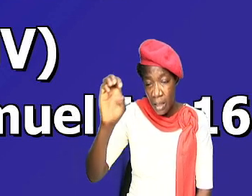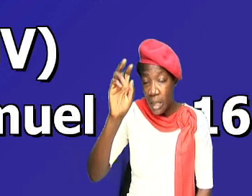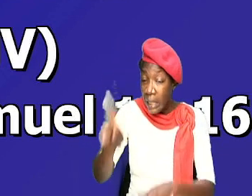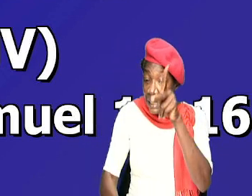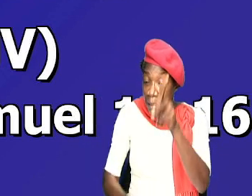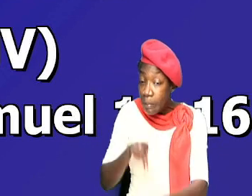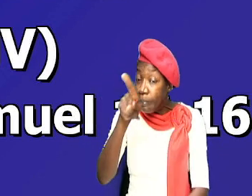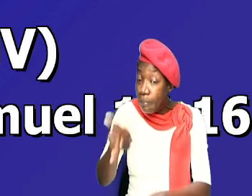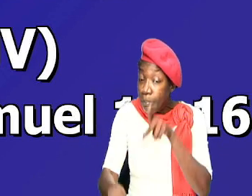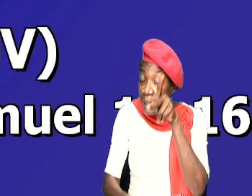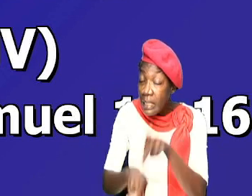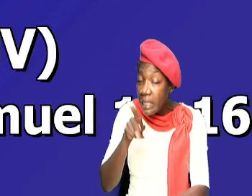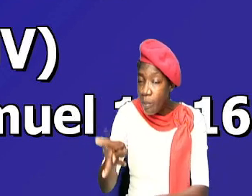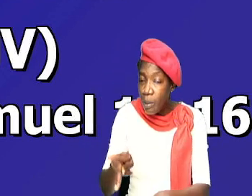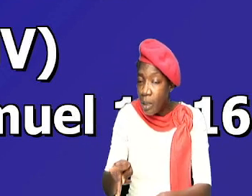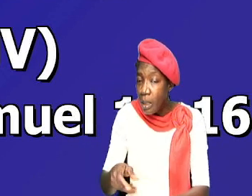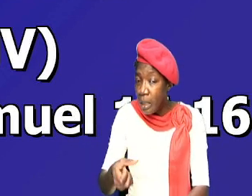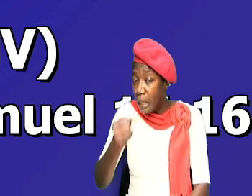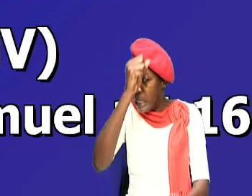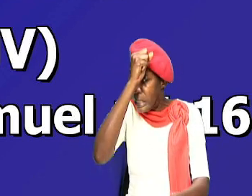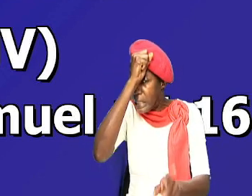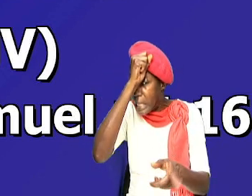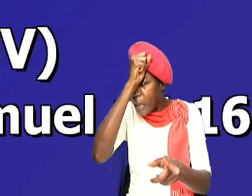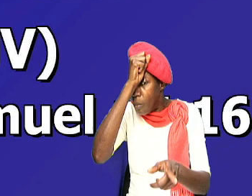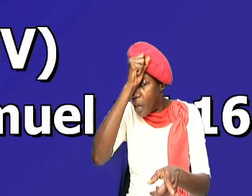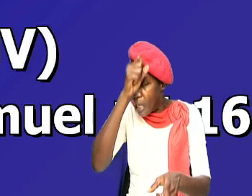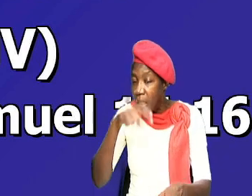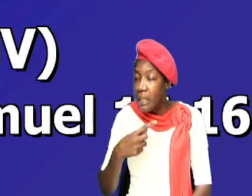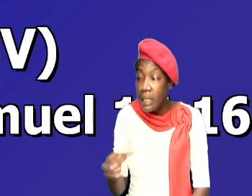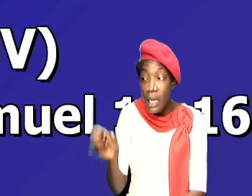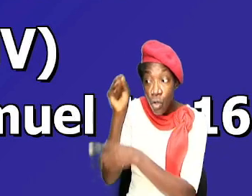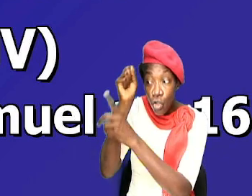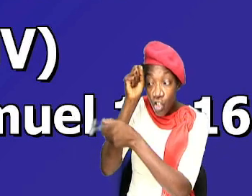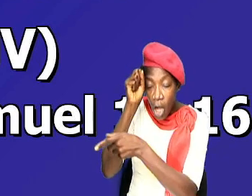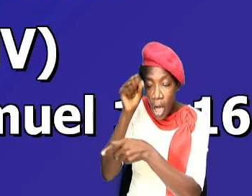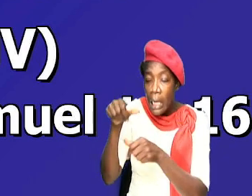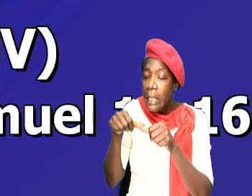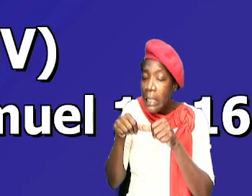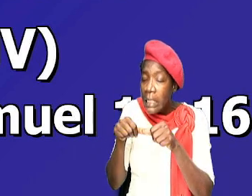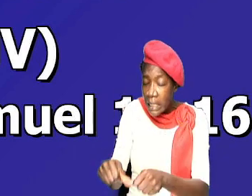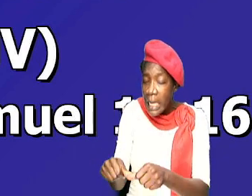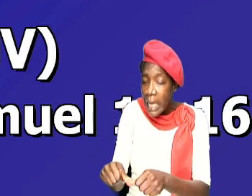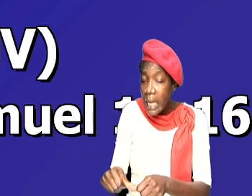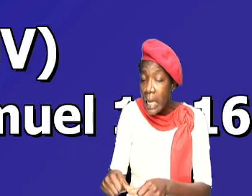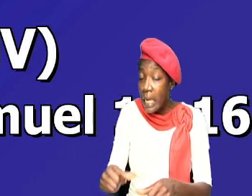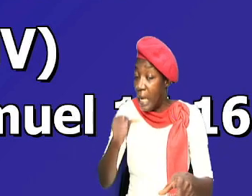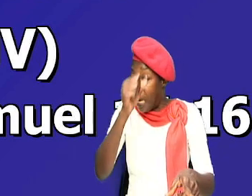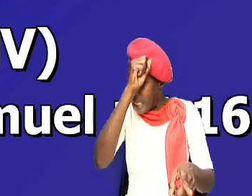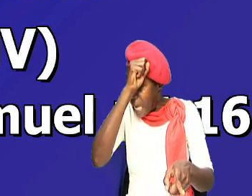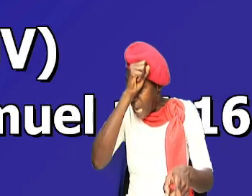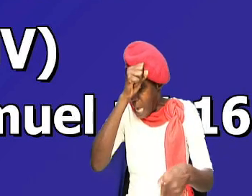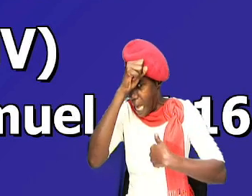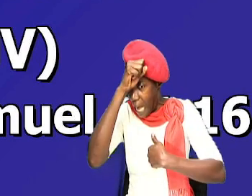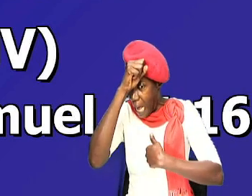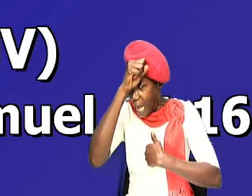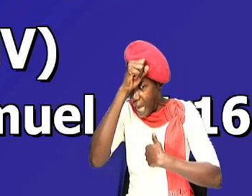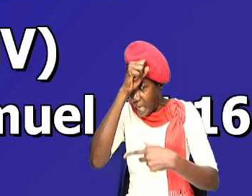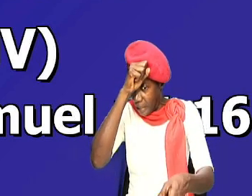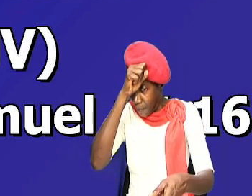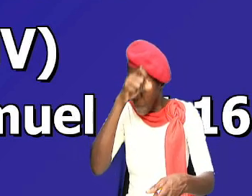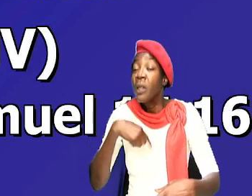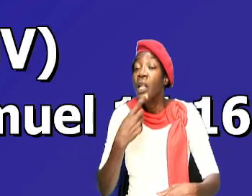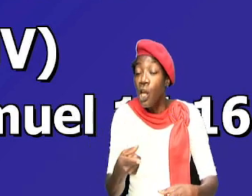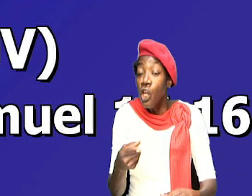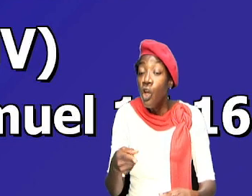But listen to what Samuel said unto Saul, stay, and I will tell thee what the Lord hath said to me this night. And